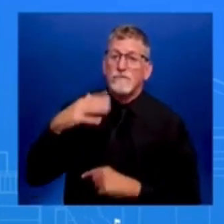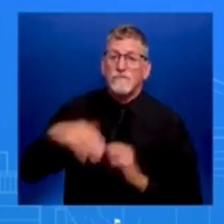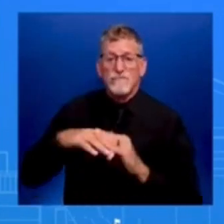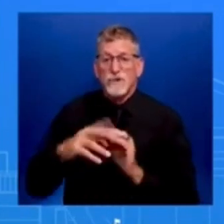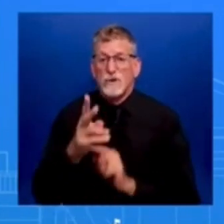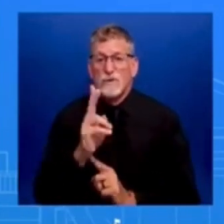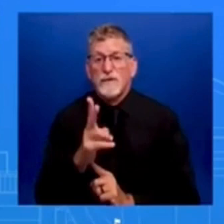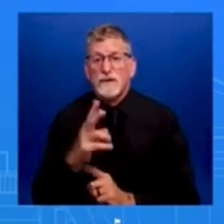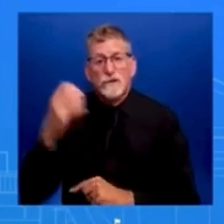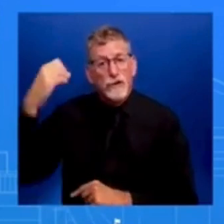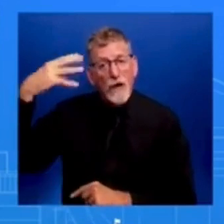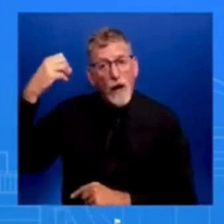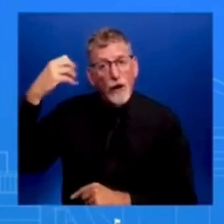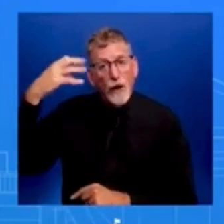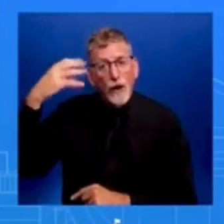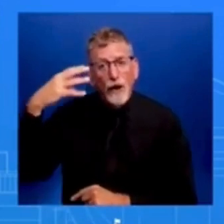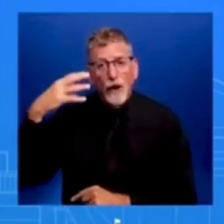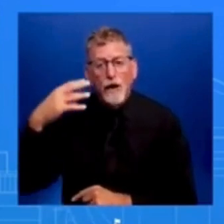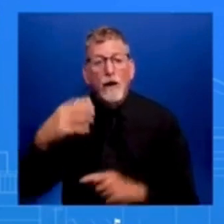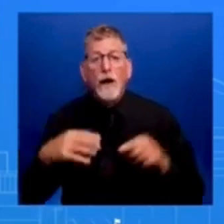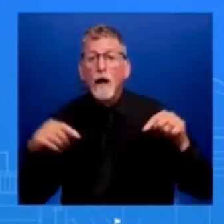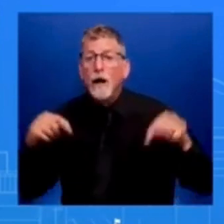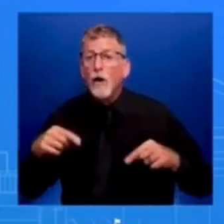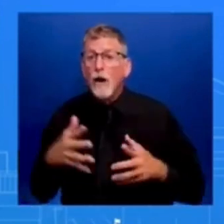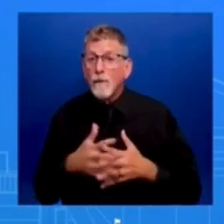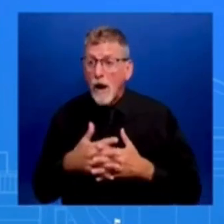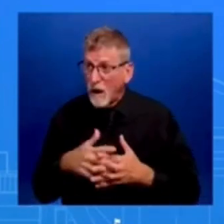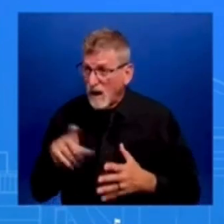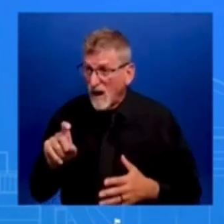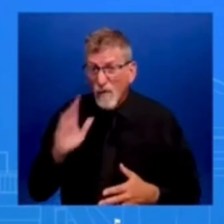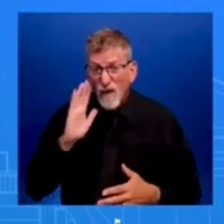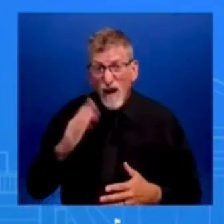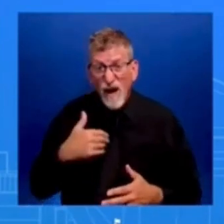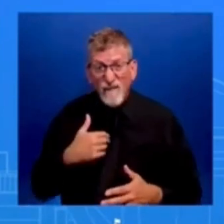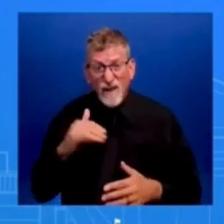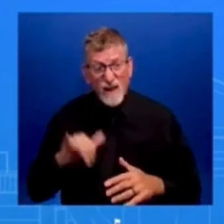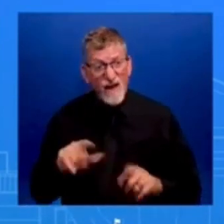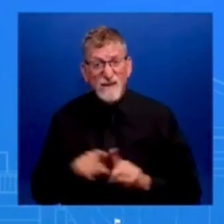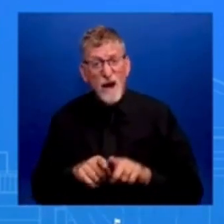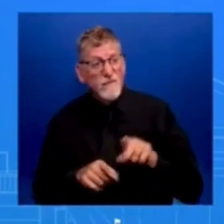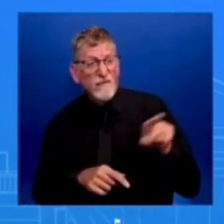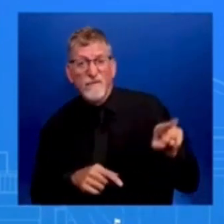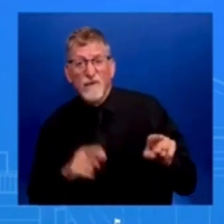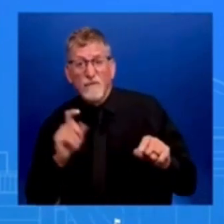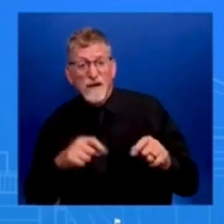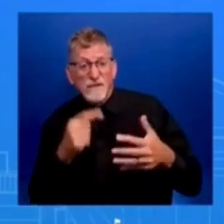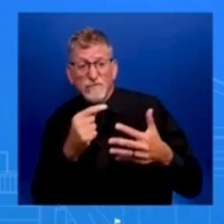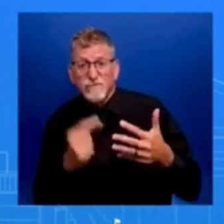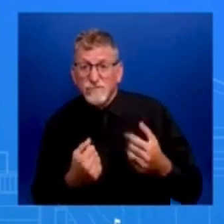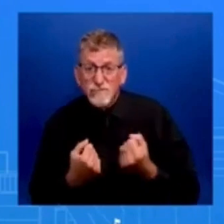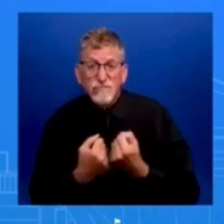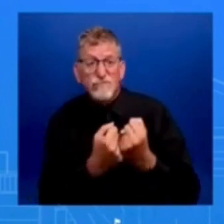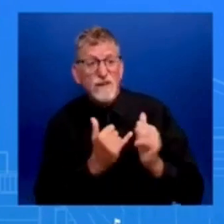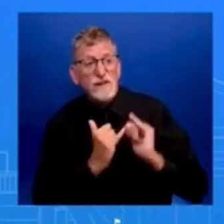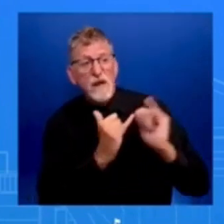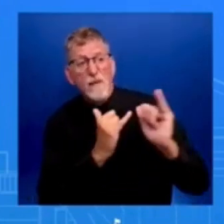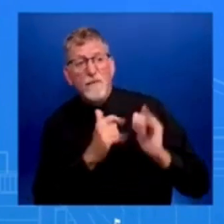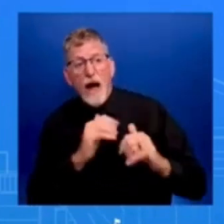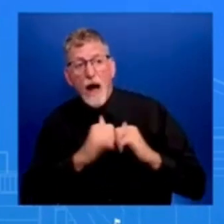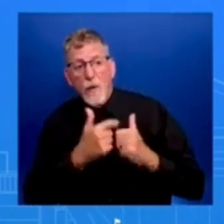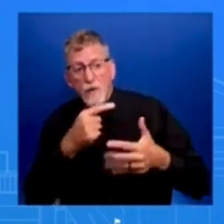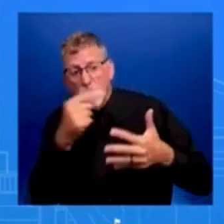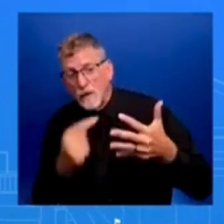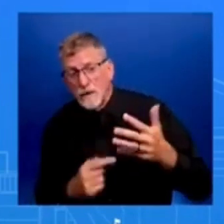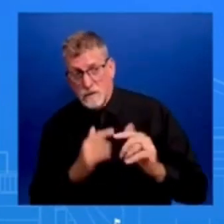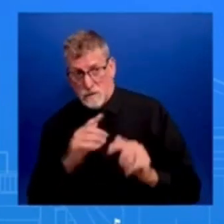Does the president feel American society is on board with that level of a push that some parts of the world are? Here's what I'll